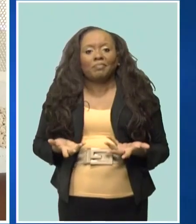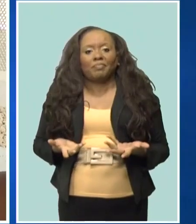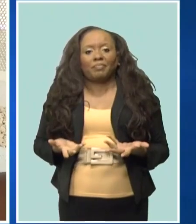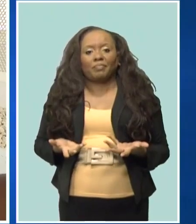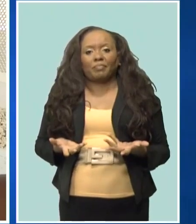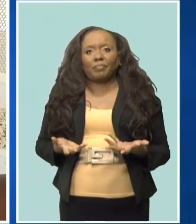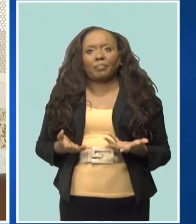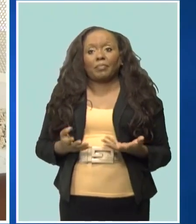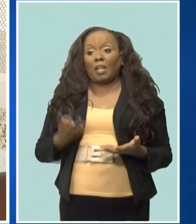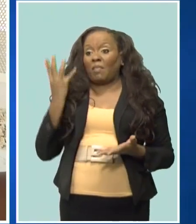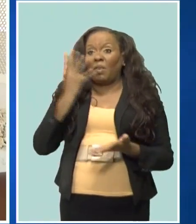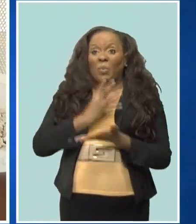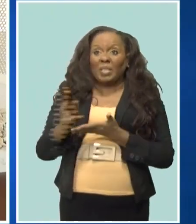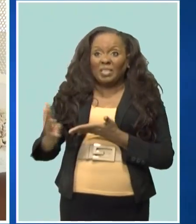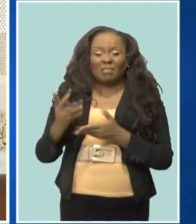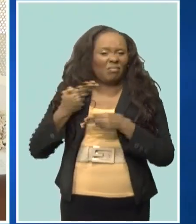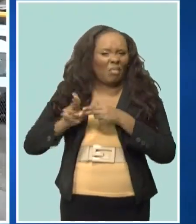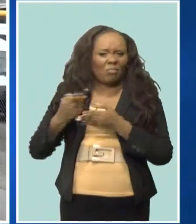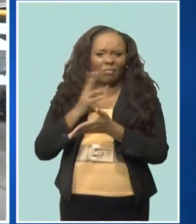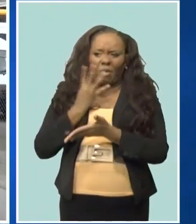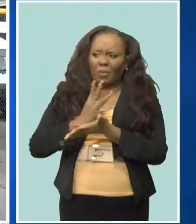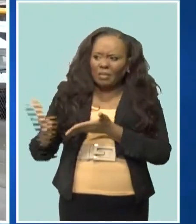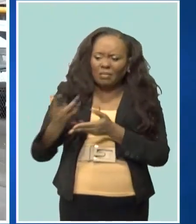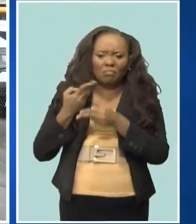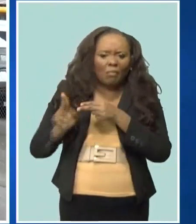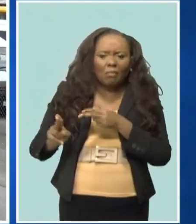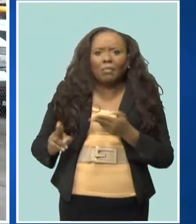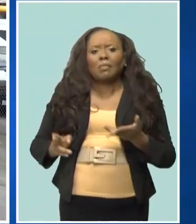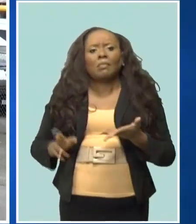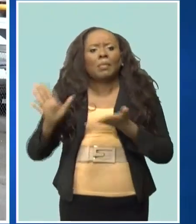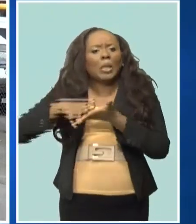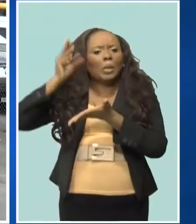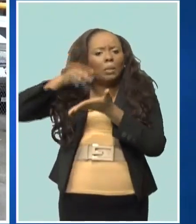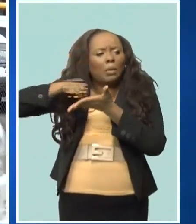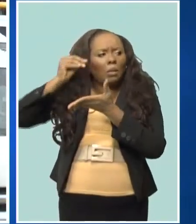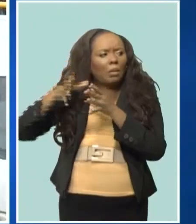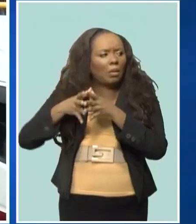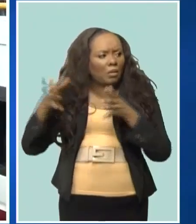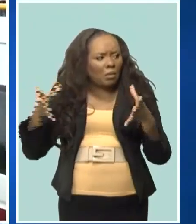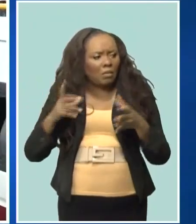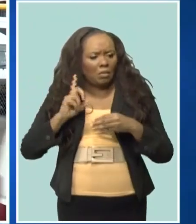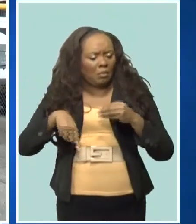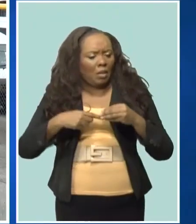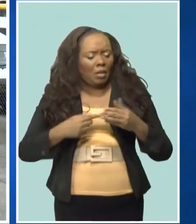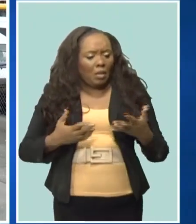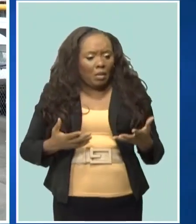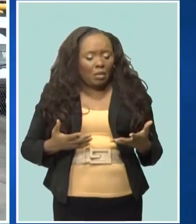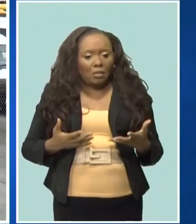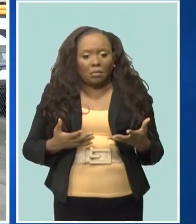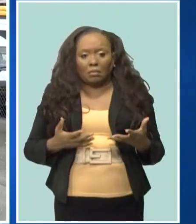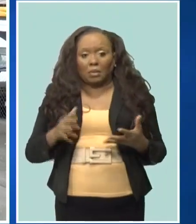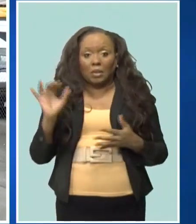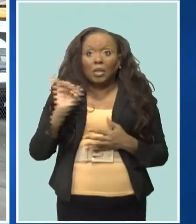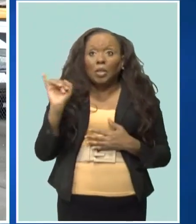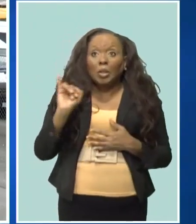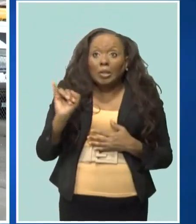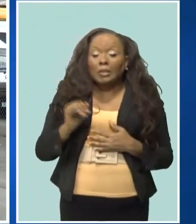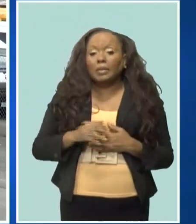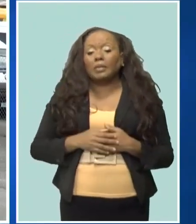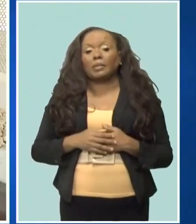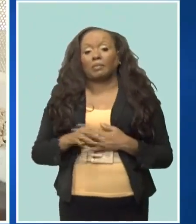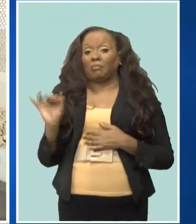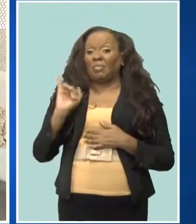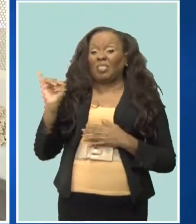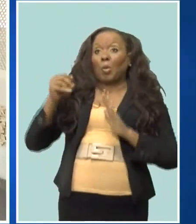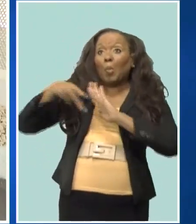only for 4 weeks. Don't mind it short, and then you get to learn a lot too about insurance and insurance